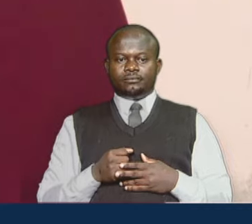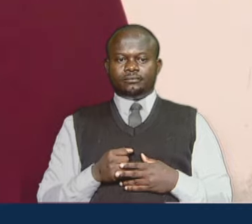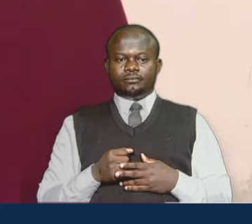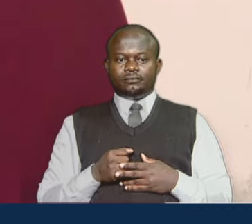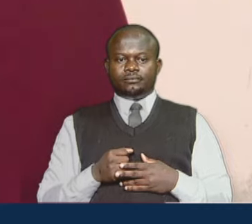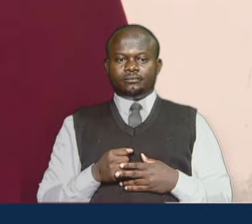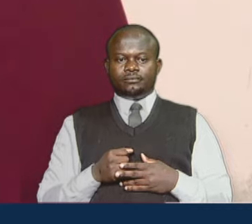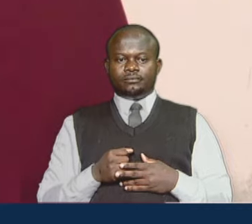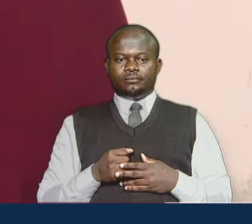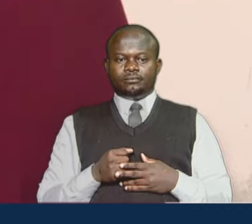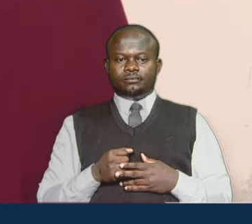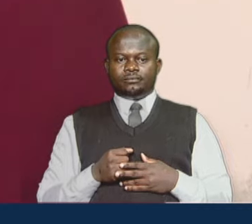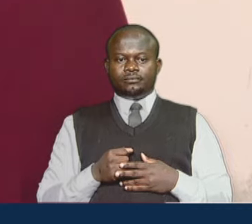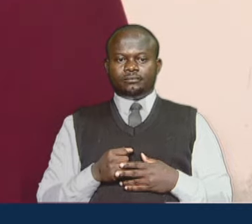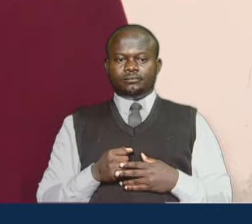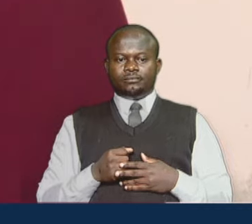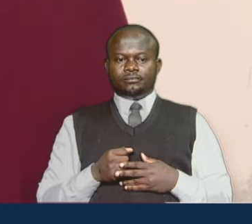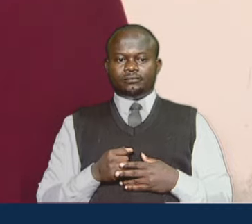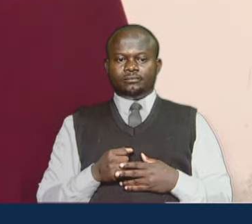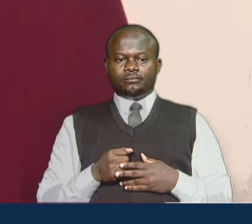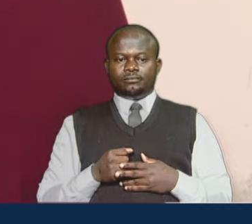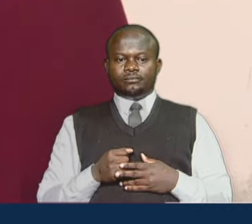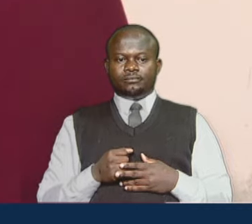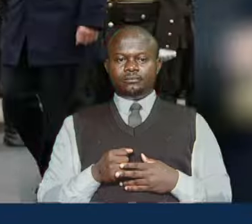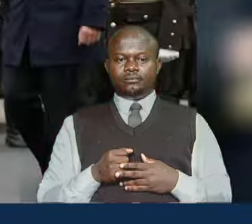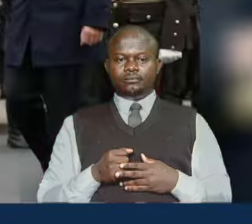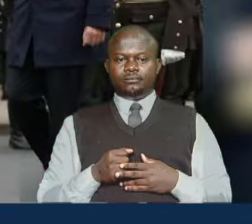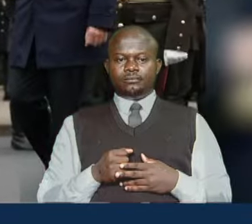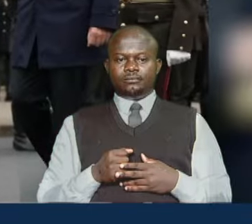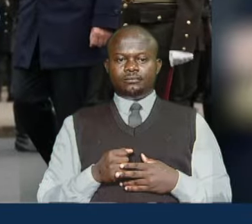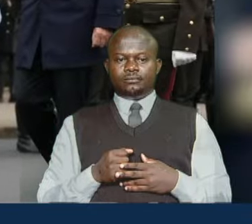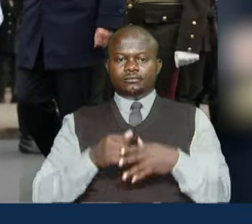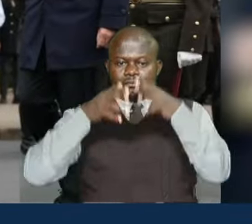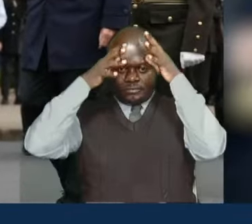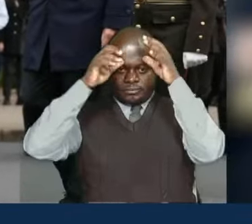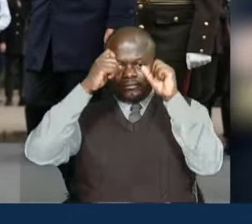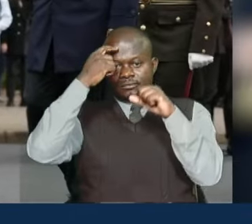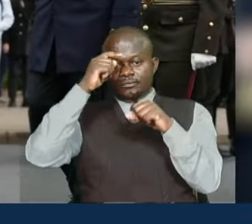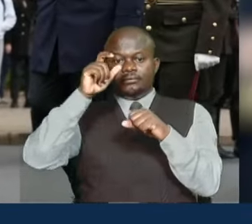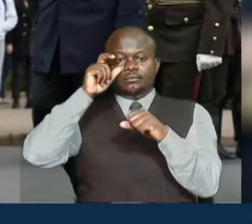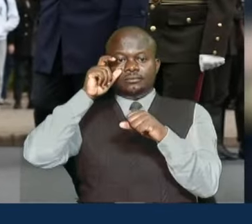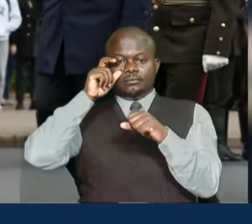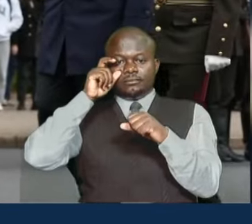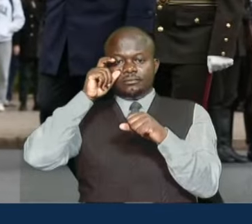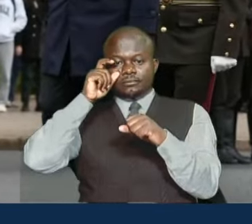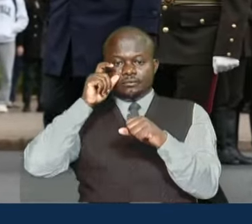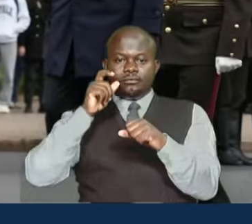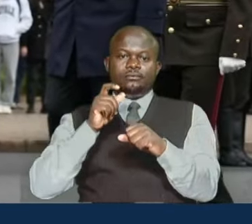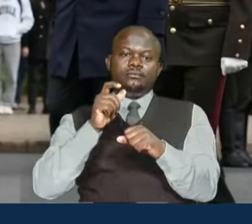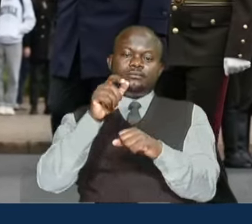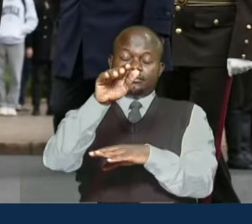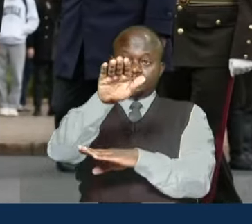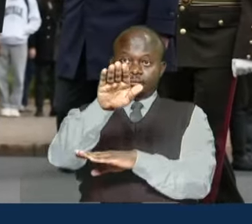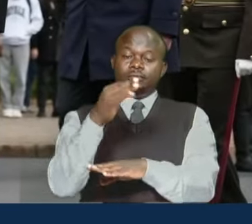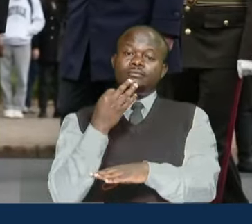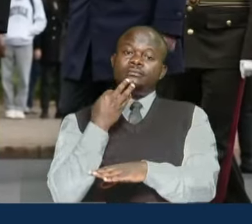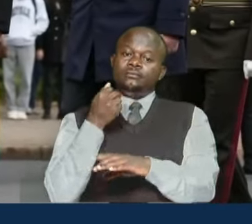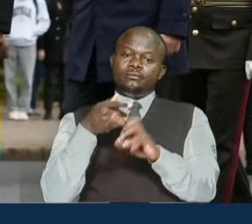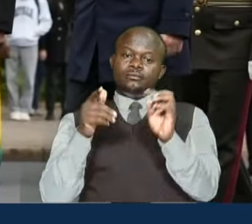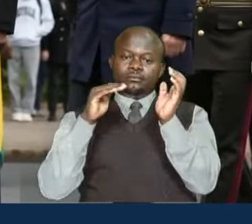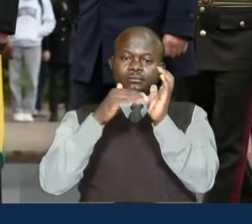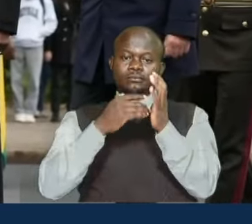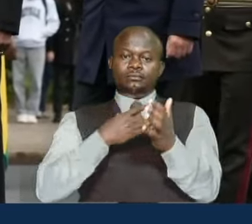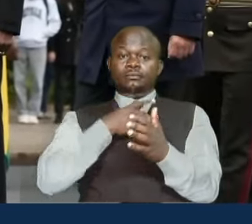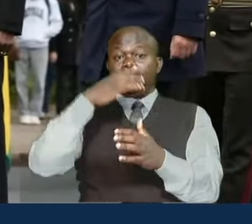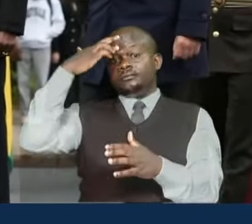and political dialogue and cooperation. Last but not least, Perezida Kagame na mugenzi we wa Latvia ku gicamunsi cyo kuri uyu wa gatatu kandi